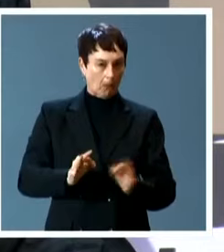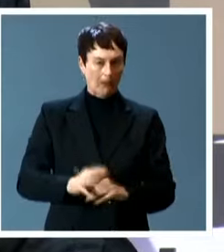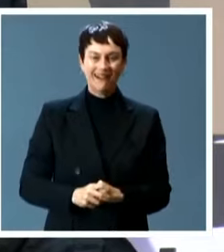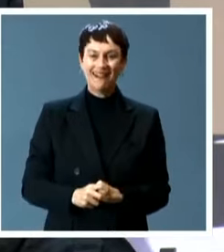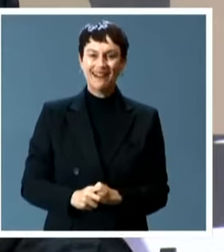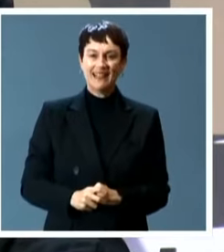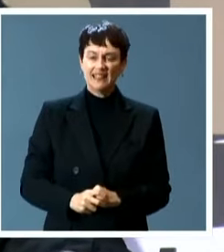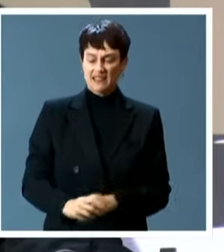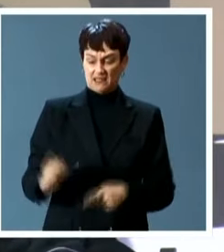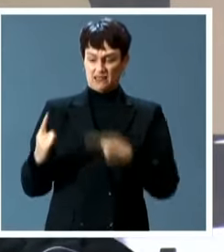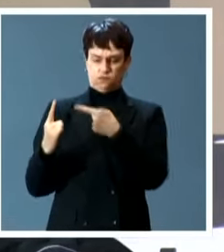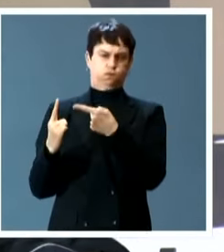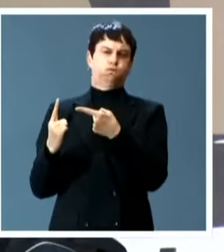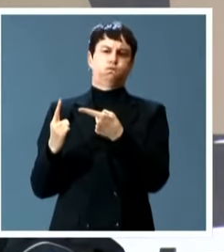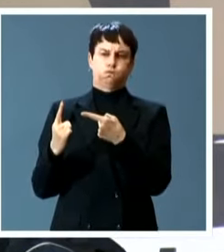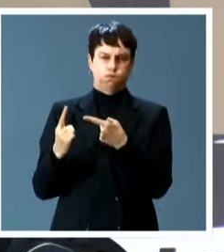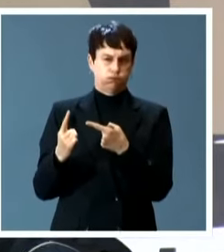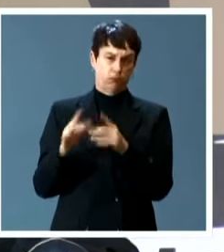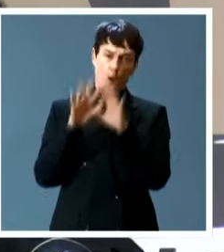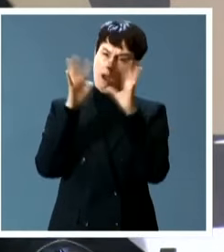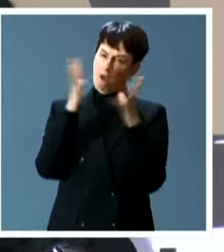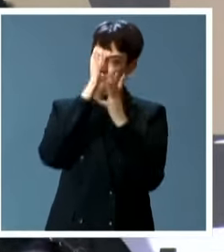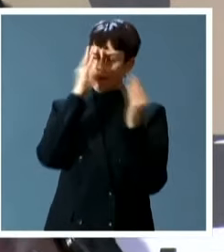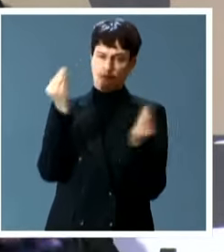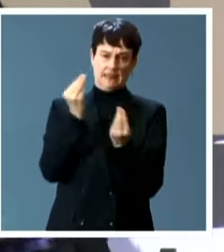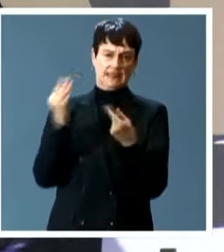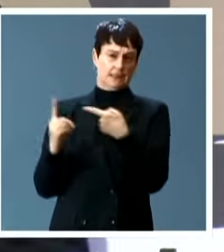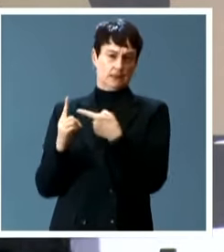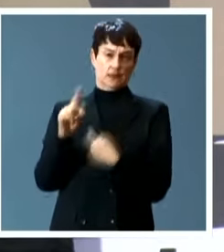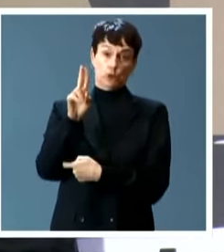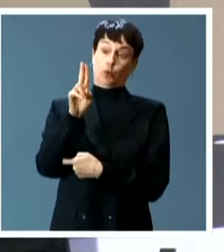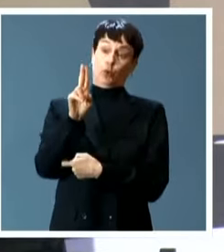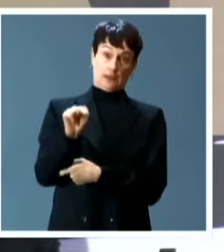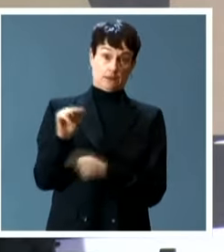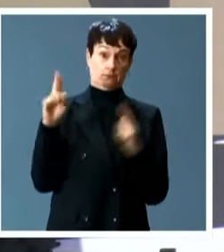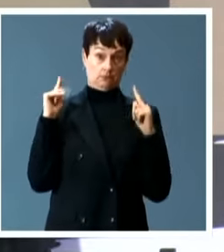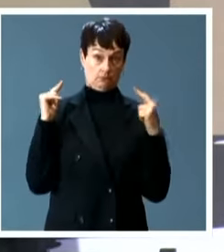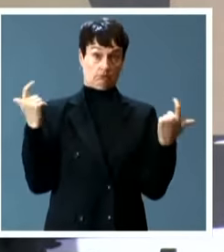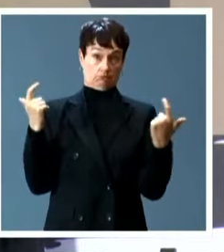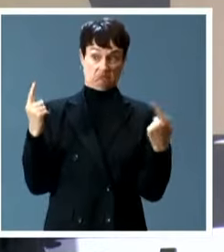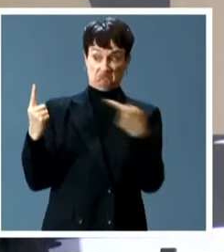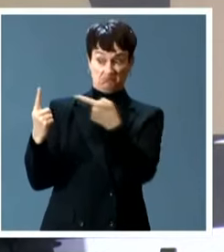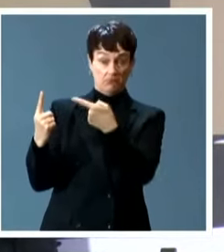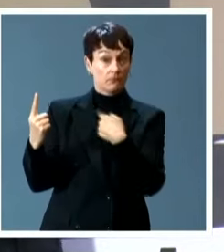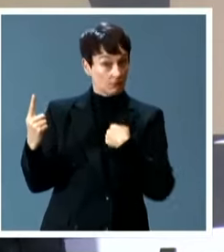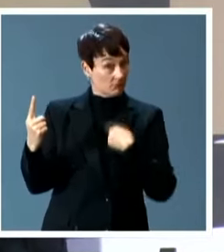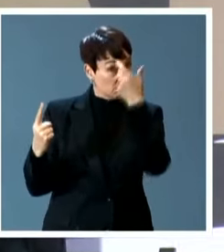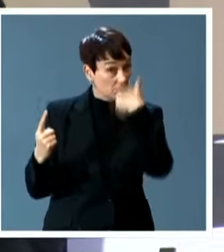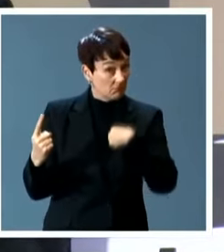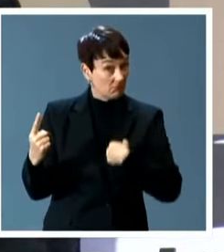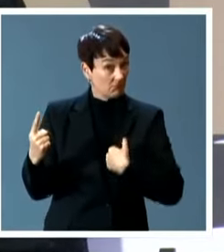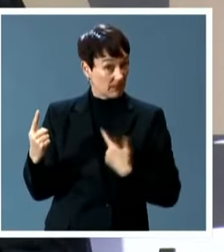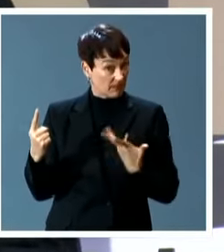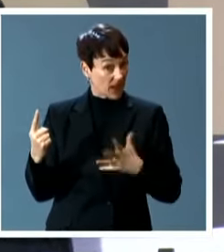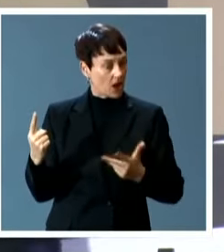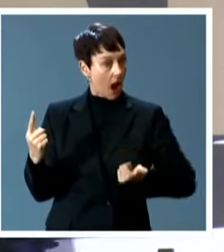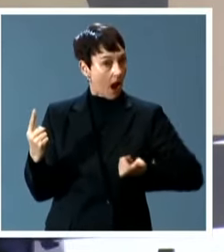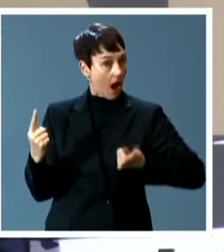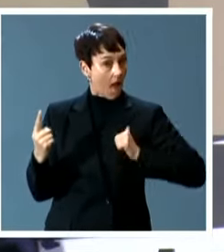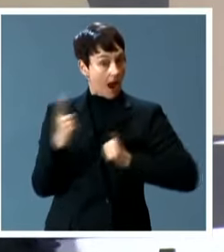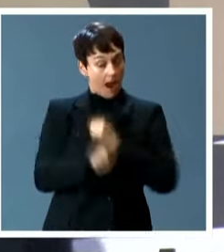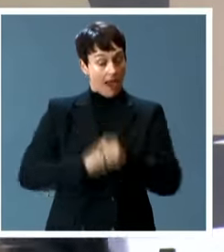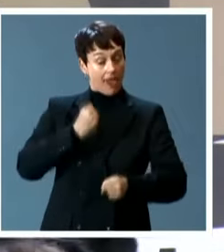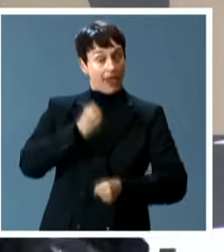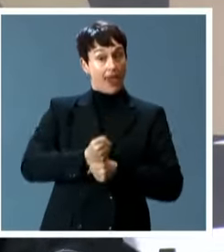has been doing are well known across the world. I was privileged to meet him in person for the first time in New York